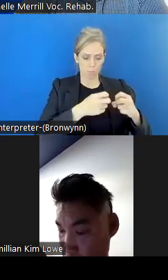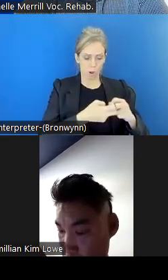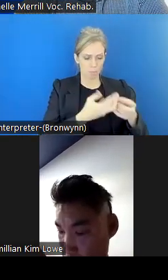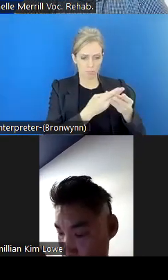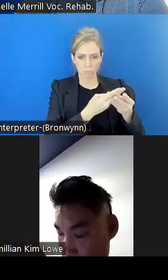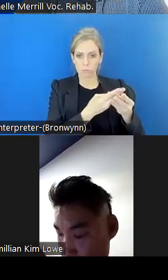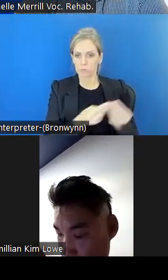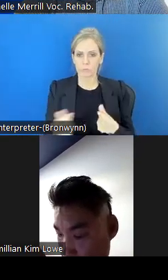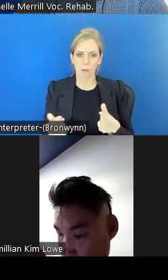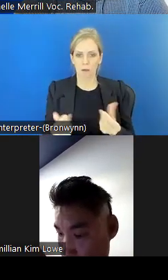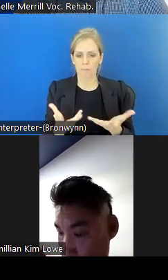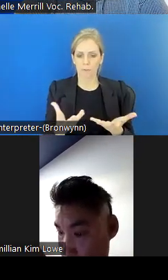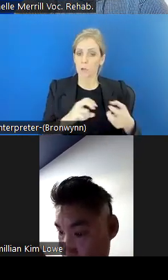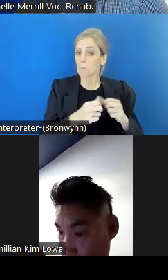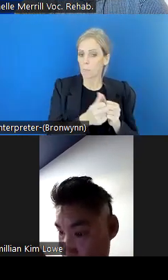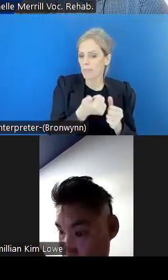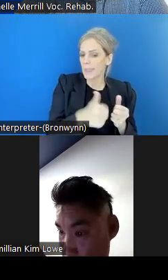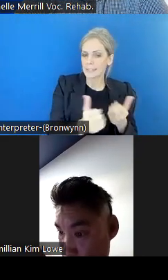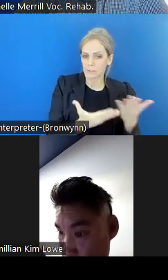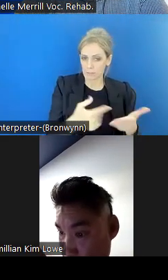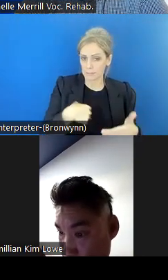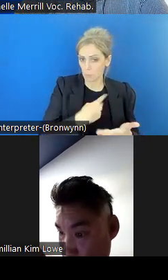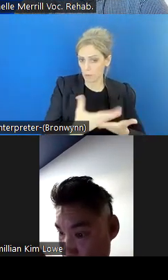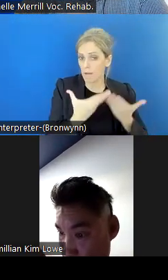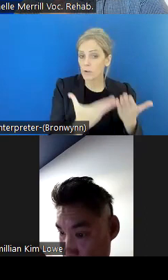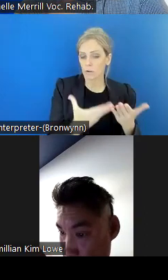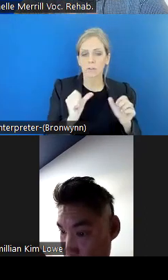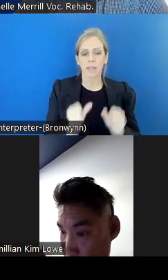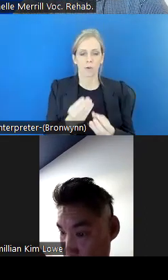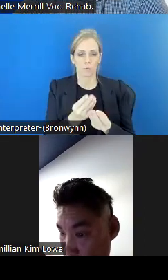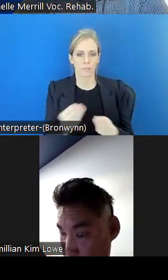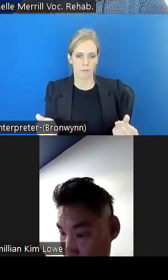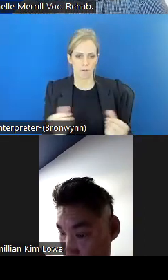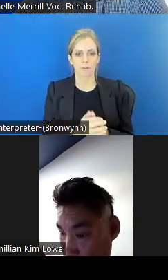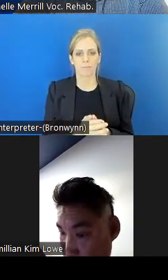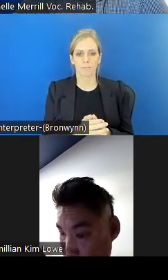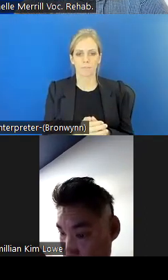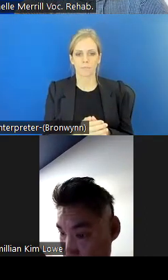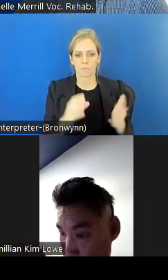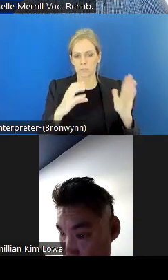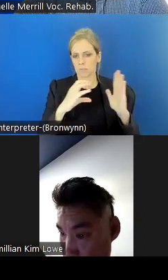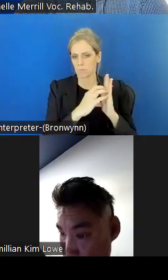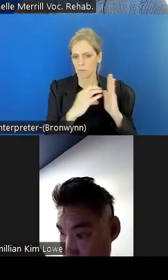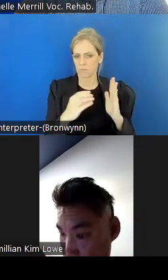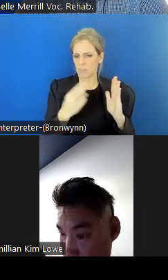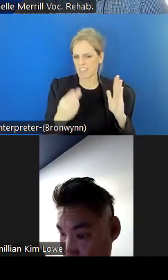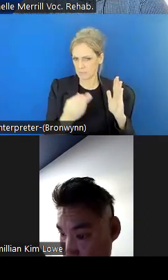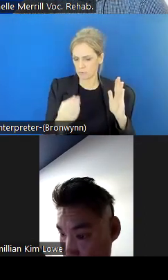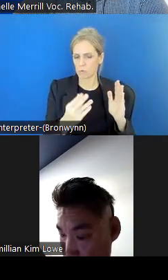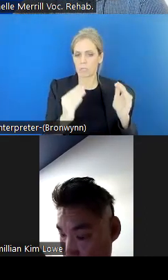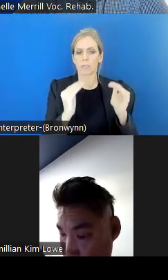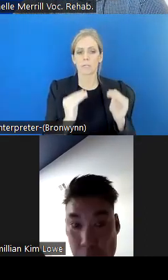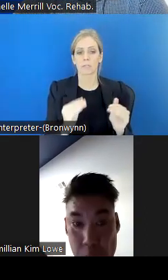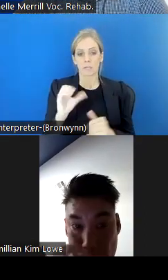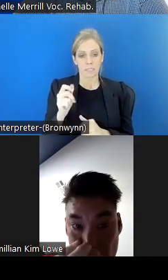any of our services. And it gives you the history of the program. And right now, the CAP